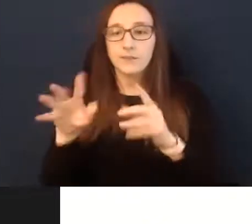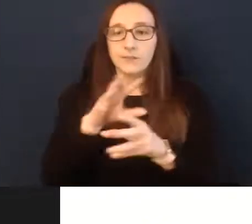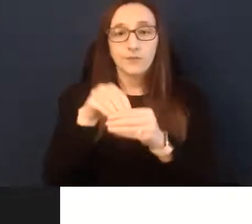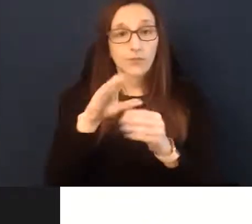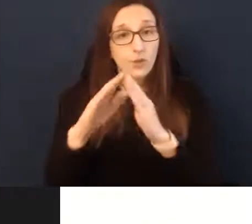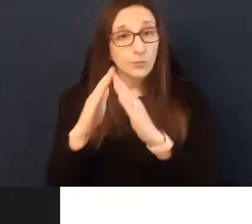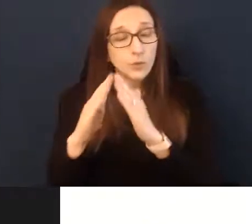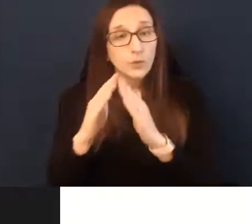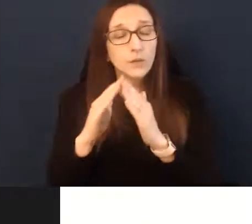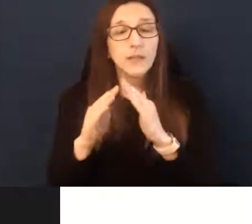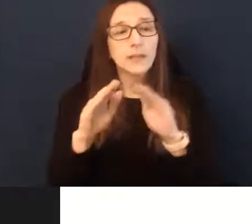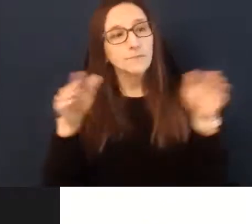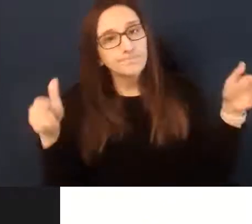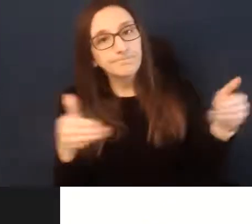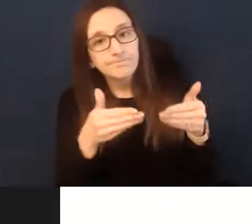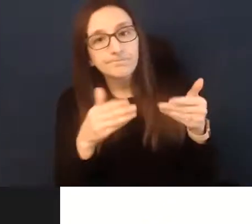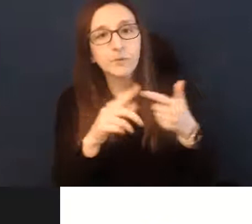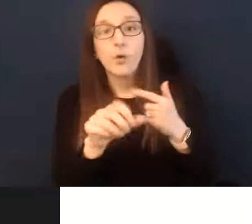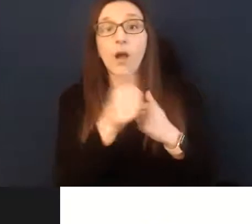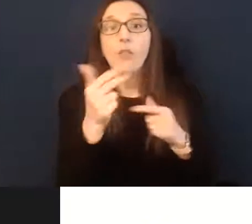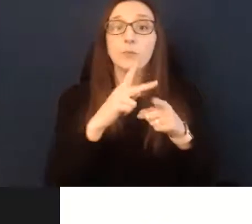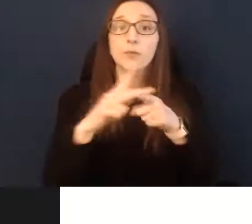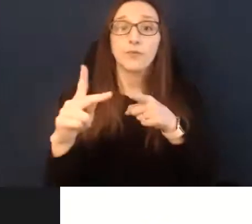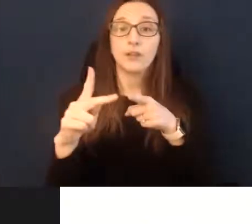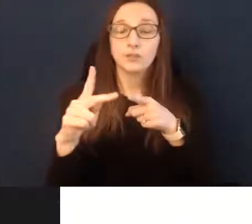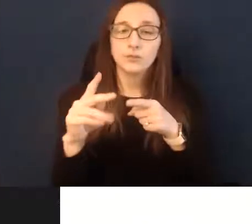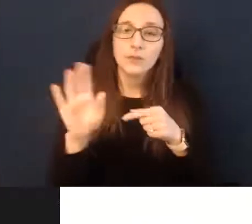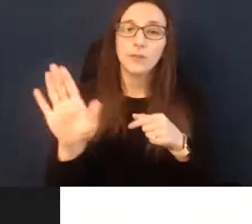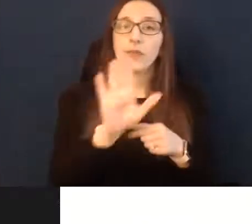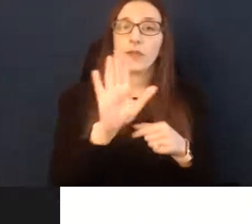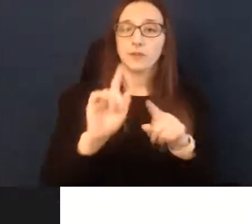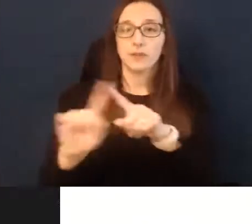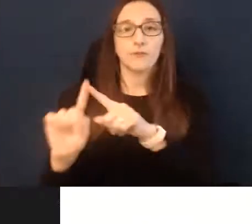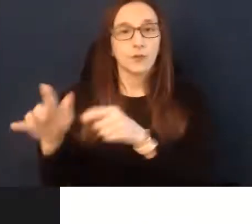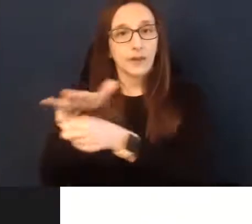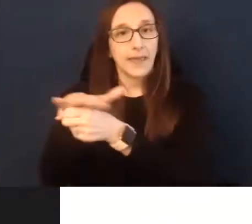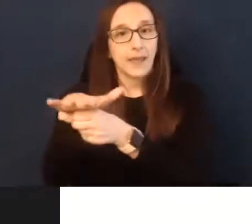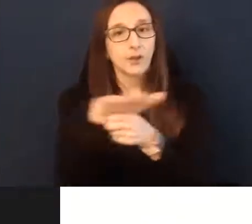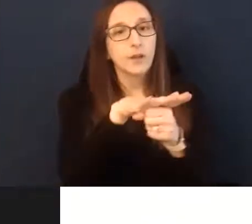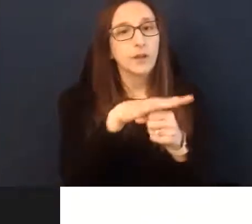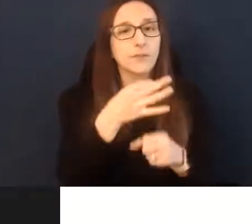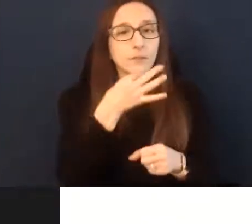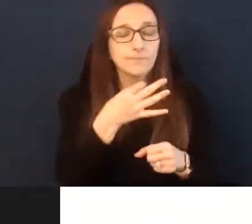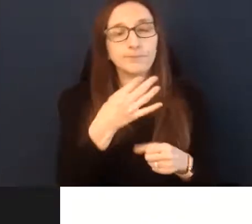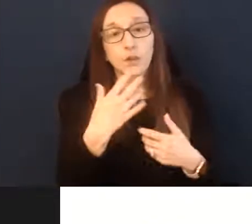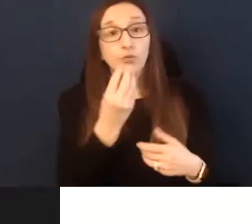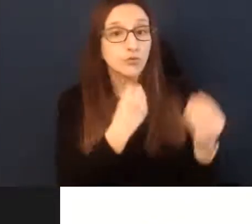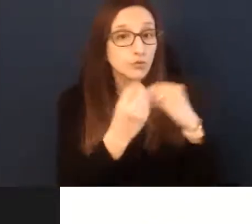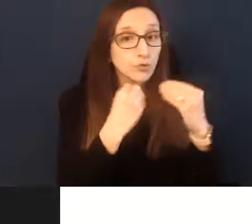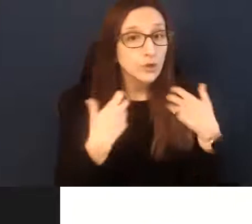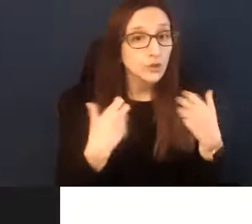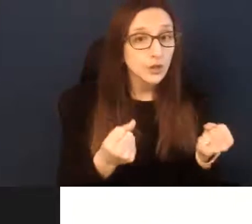to other professionals in the field that are focused on nutrition, sleep, health, wellness,